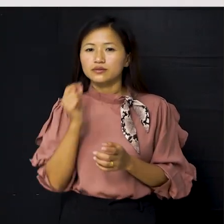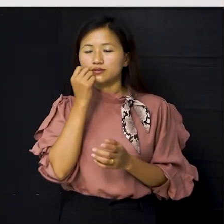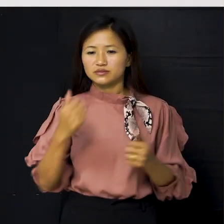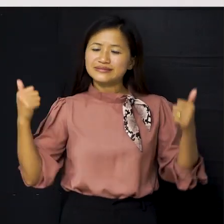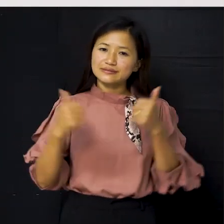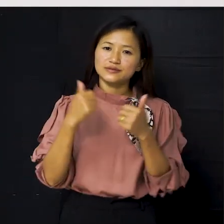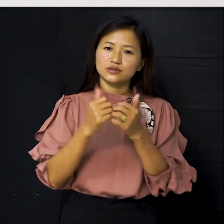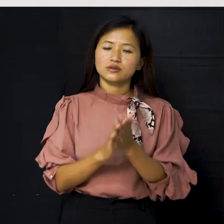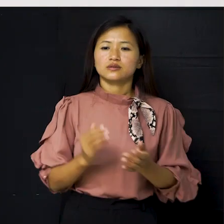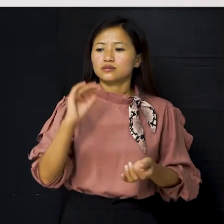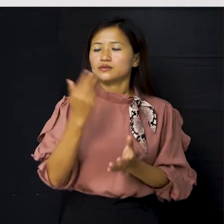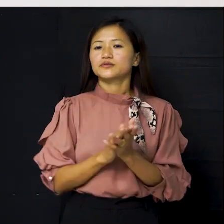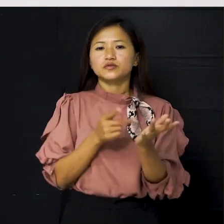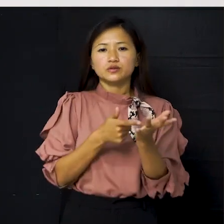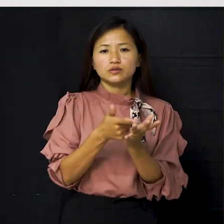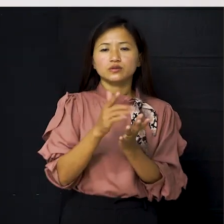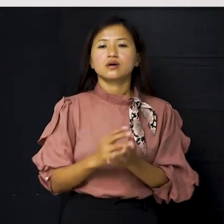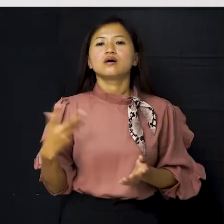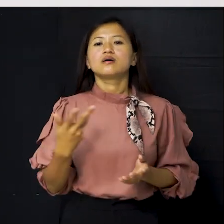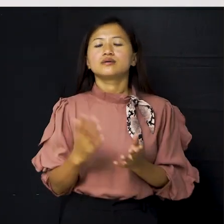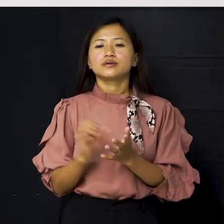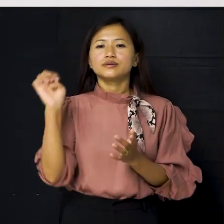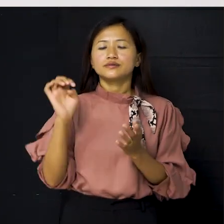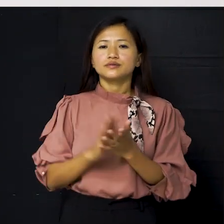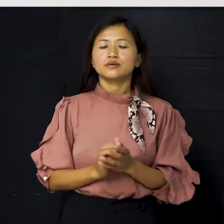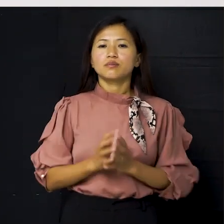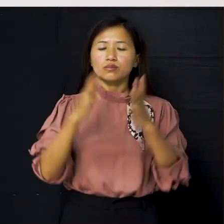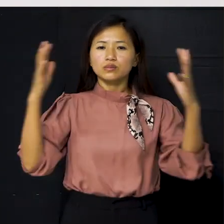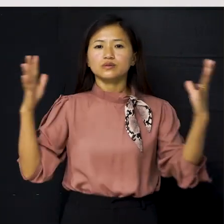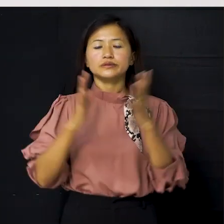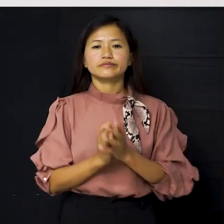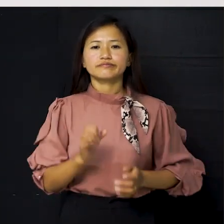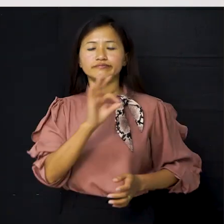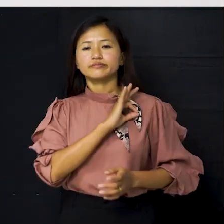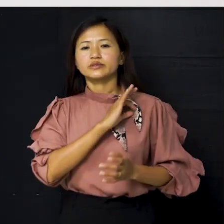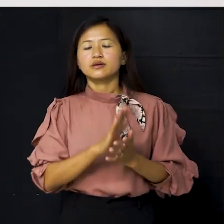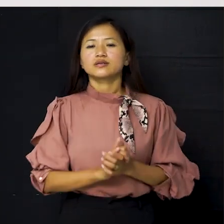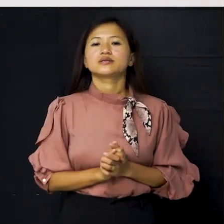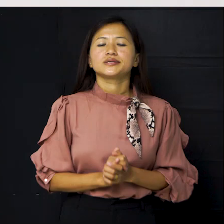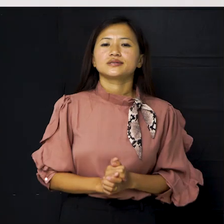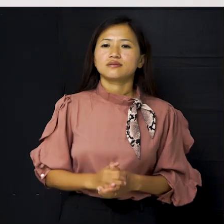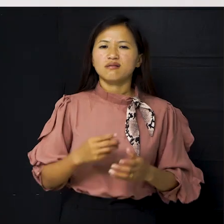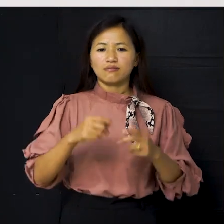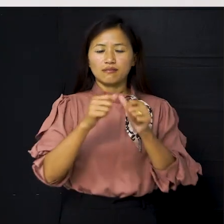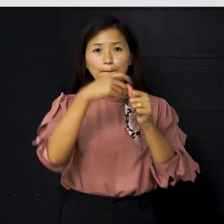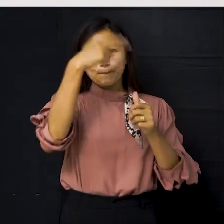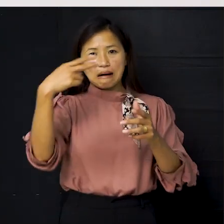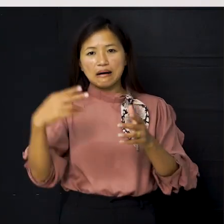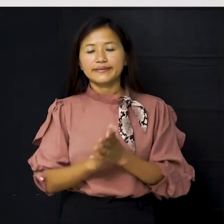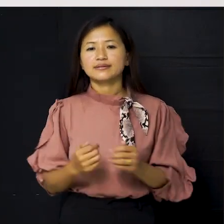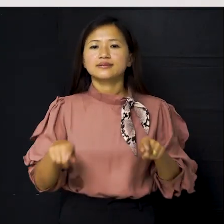defeated some of the rulers. However, he was more interested in art and architecture, and all